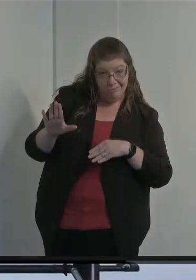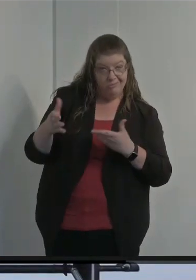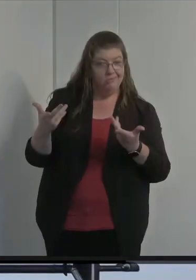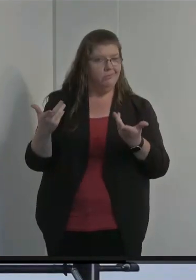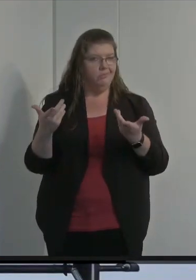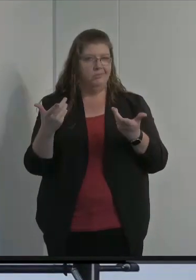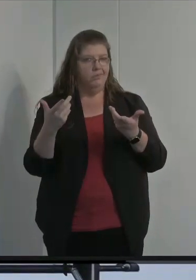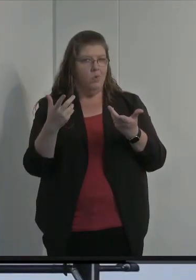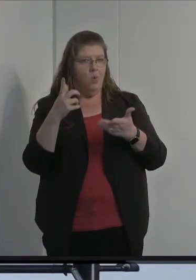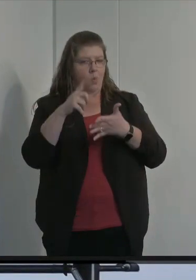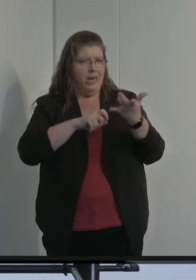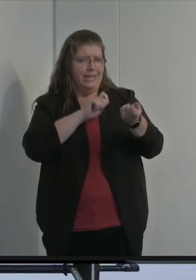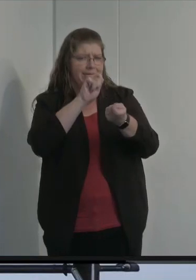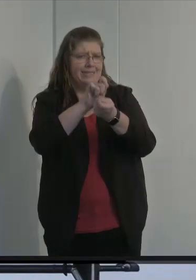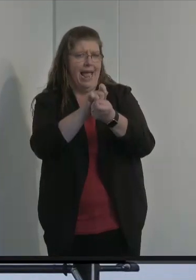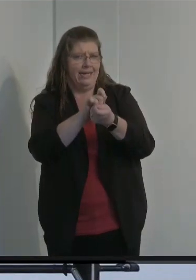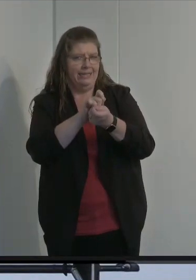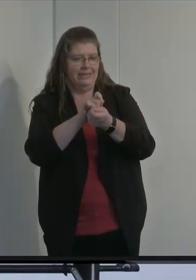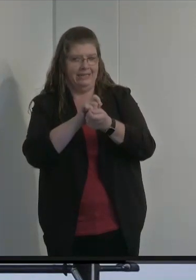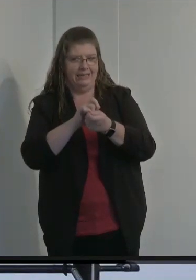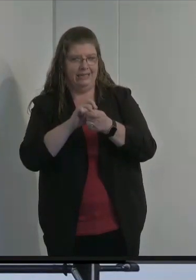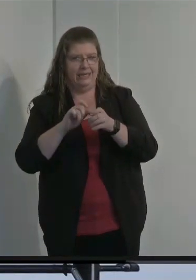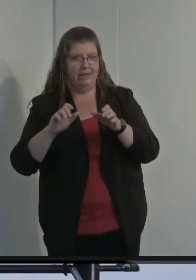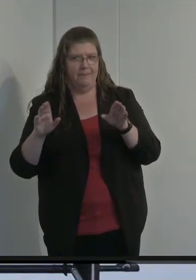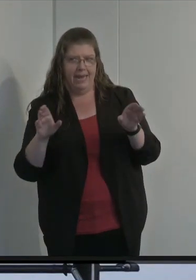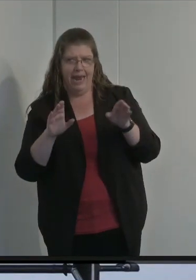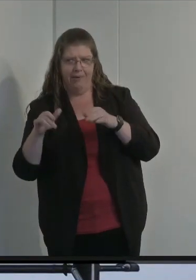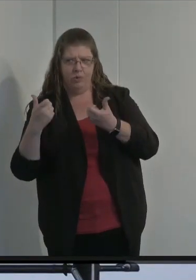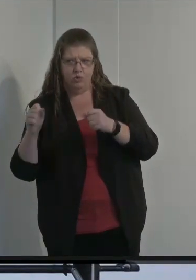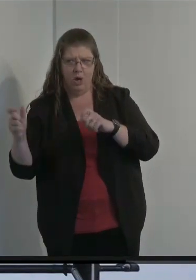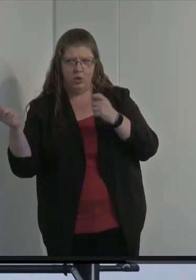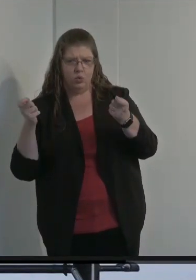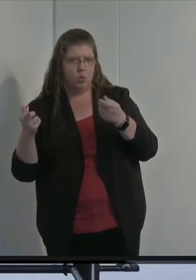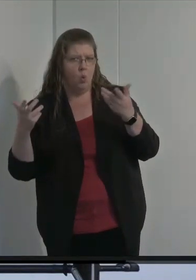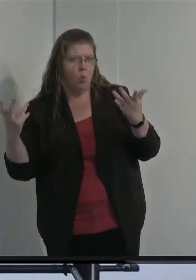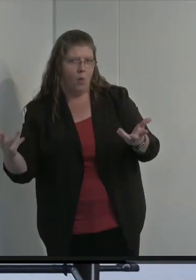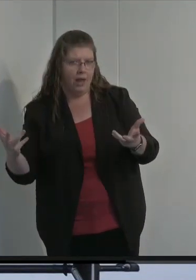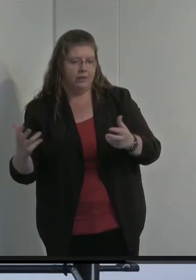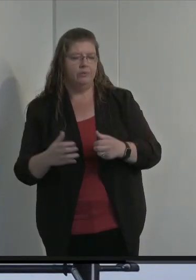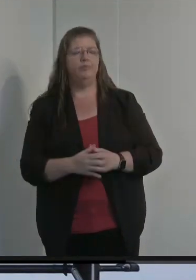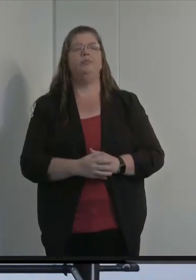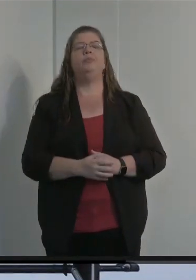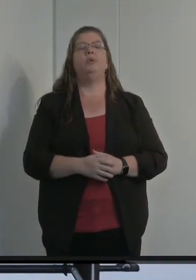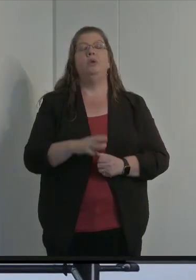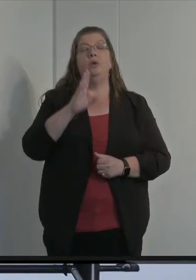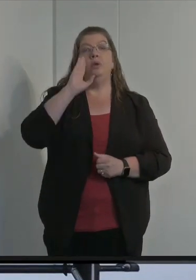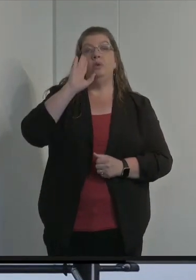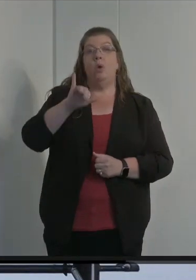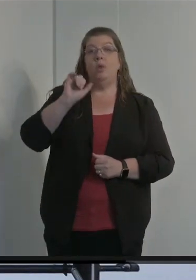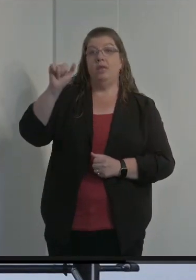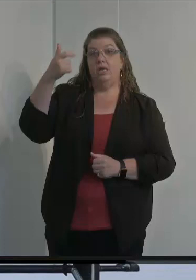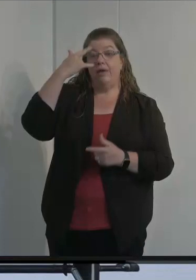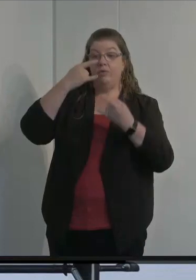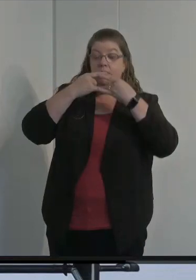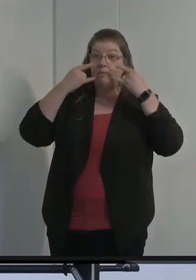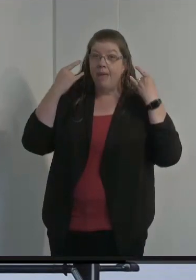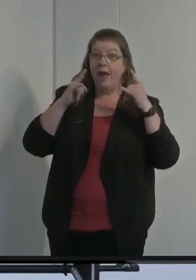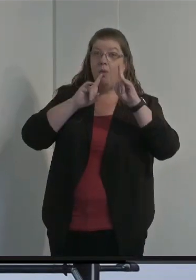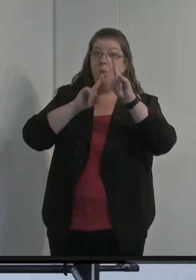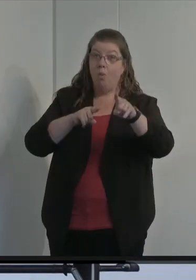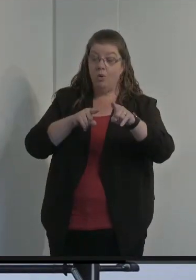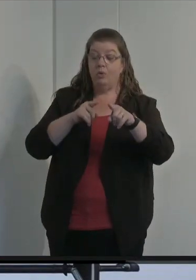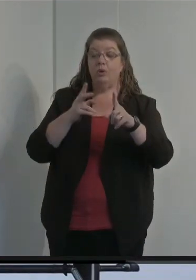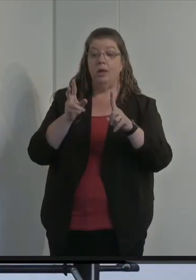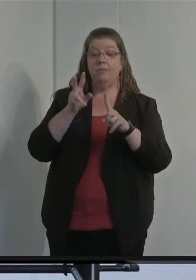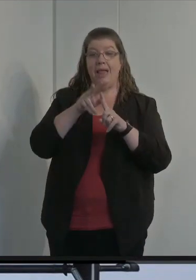What exactly is the behavior that we're trying to control? As you know, the governor's mask order